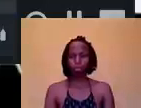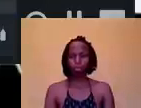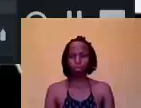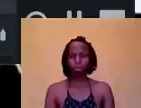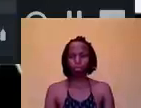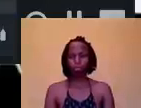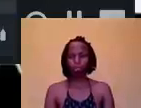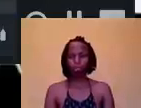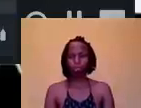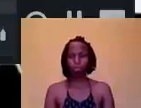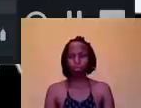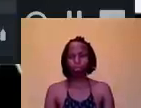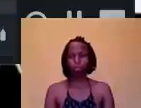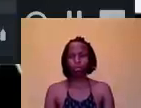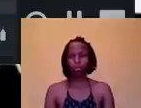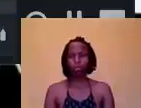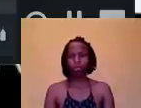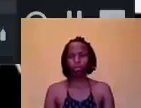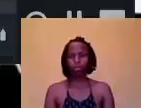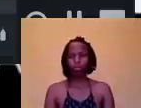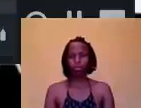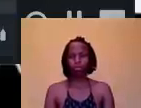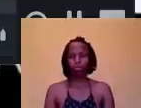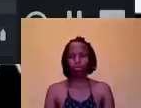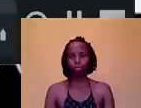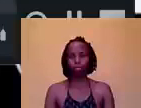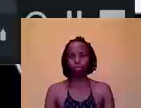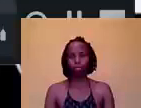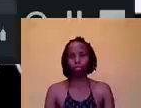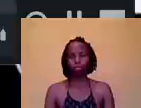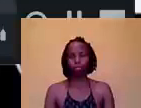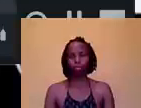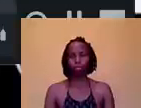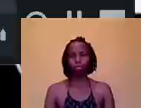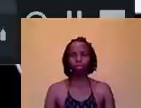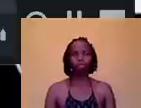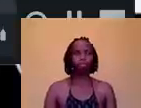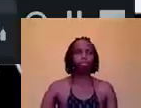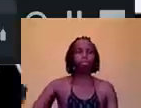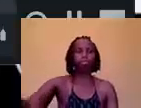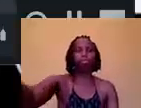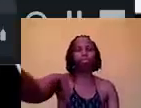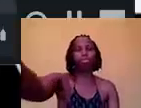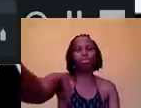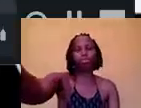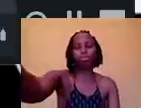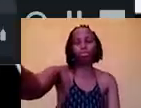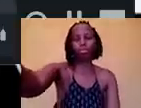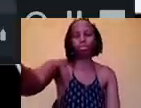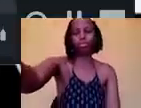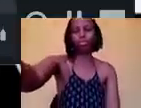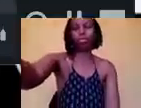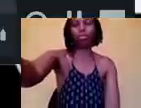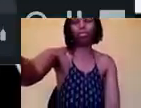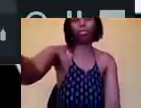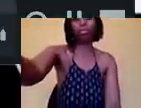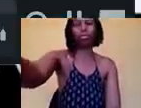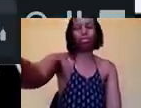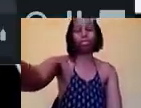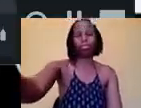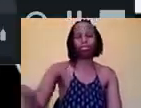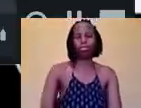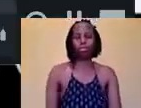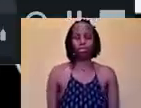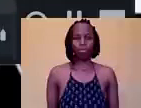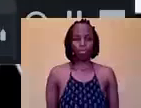assignments. And over the years, I've got a lot of questions from students. And what we're going to try and do today is I'm going to